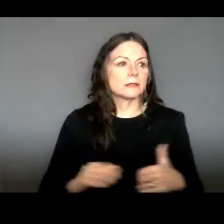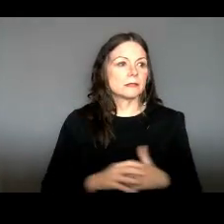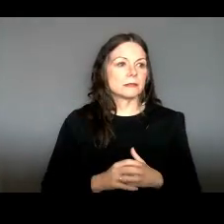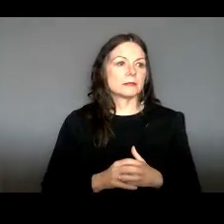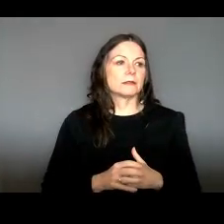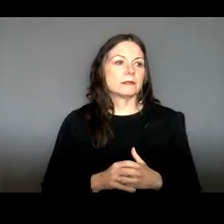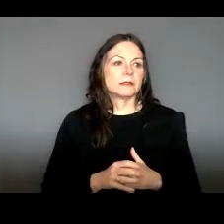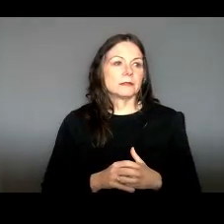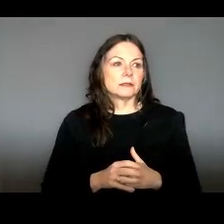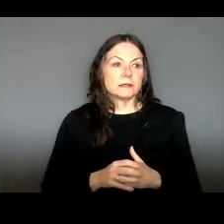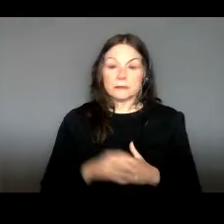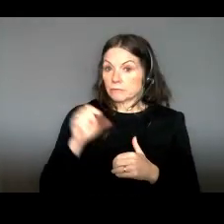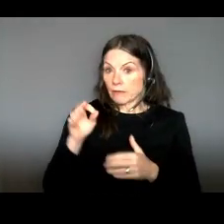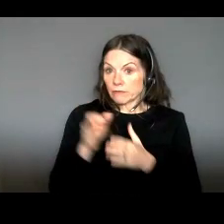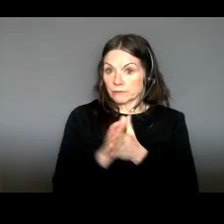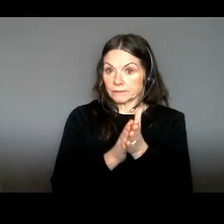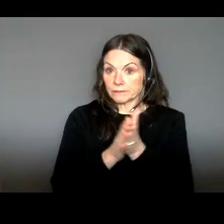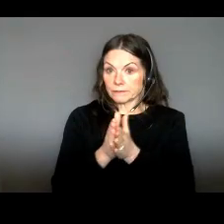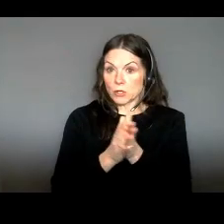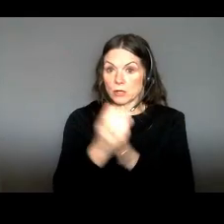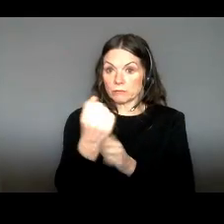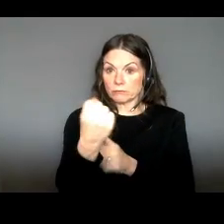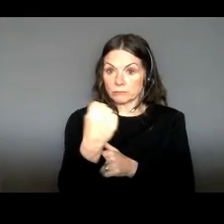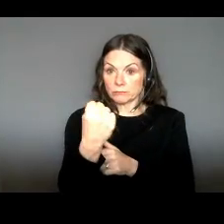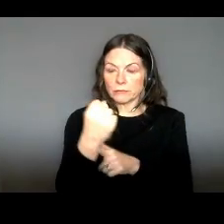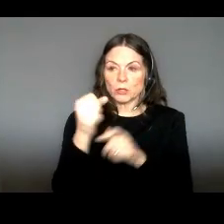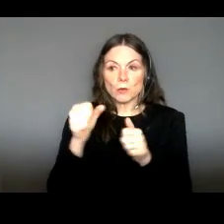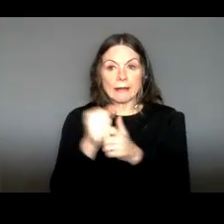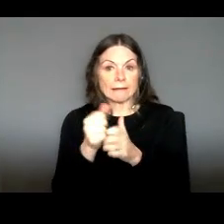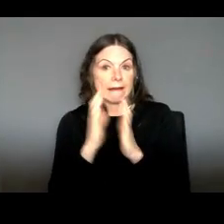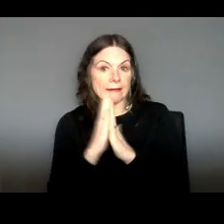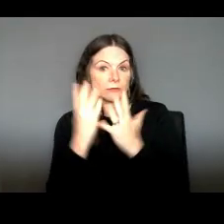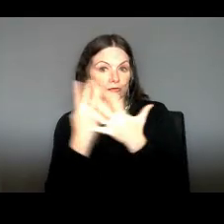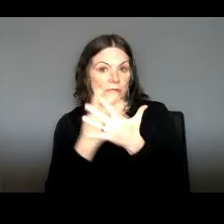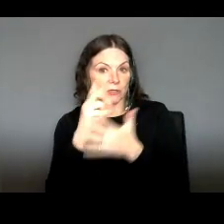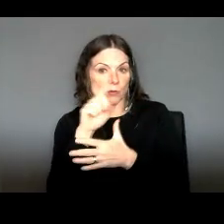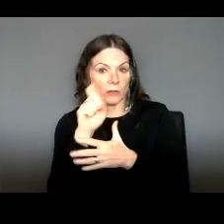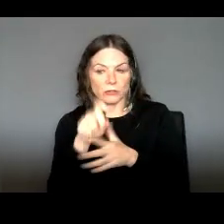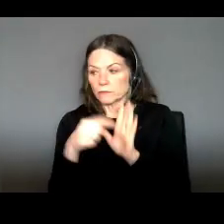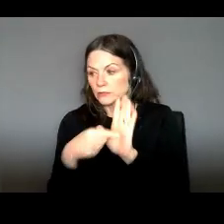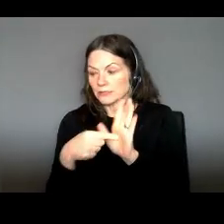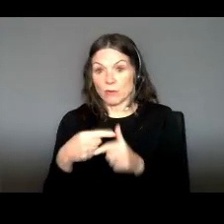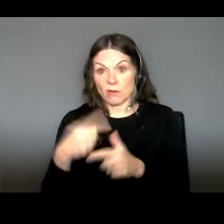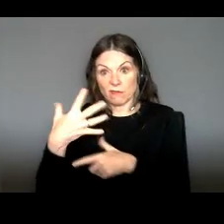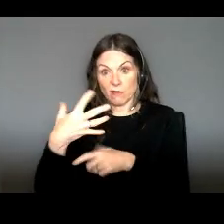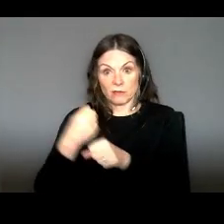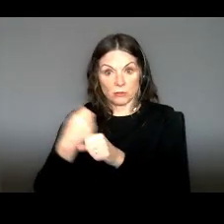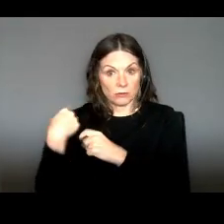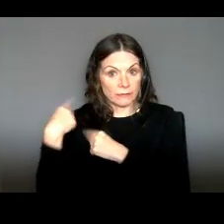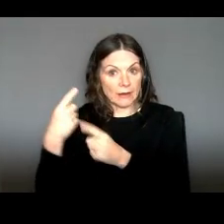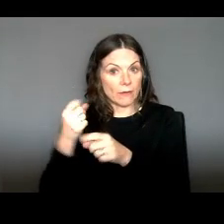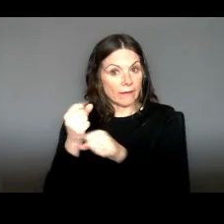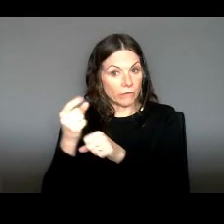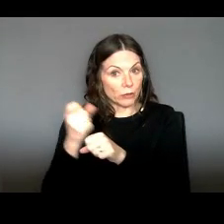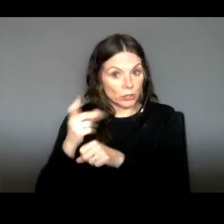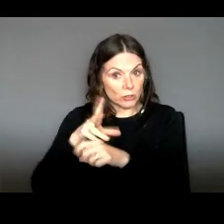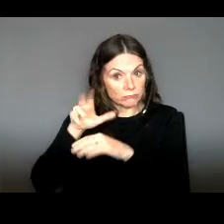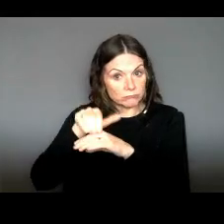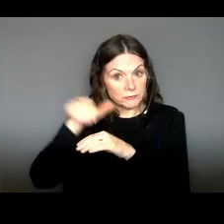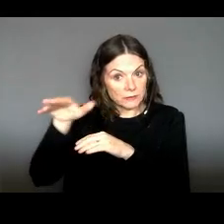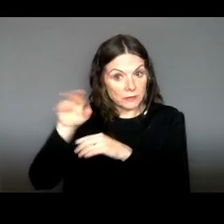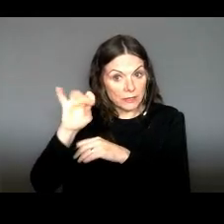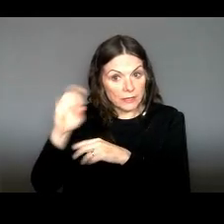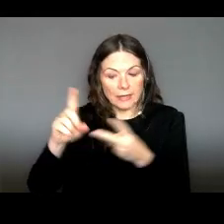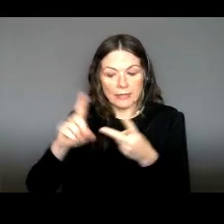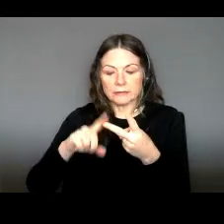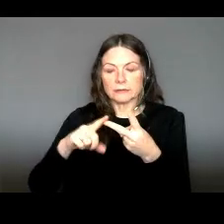If interested, you can ask the screening questions still. Have you filed your taxes for the past 5 years? Have you recently experienced or are